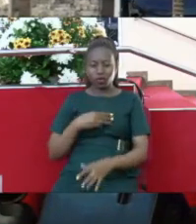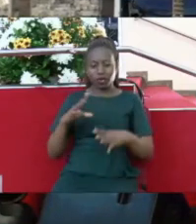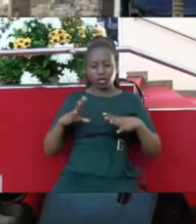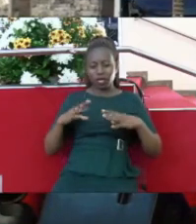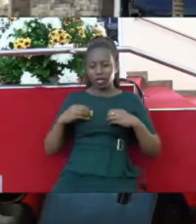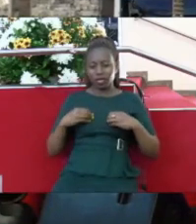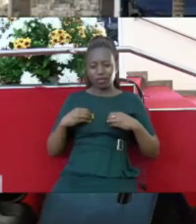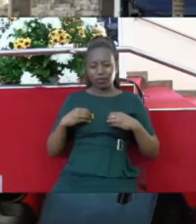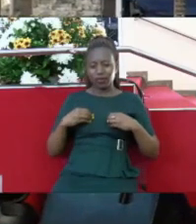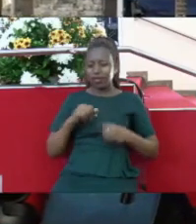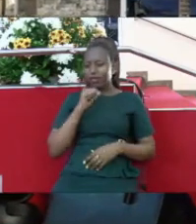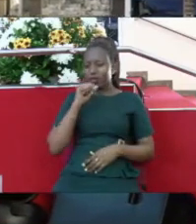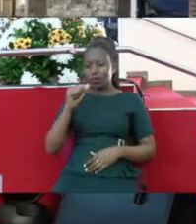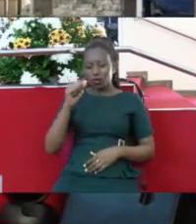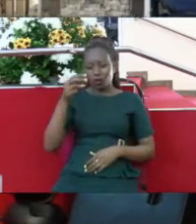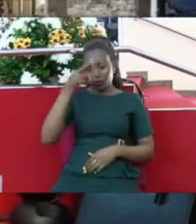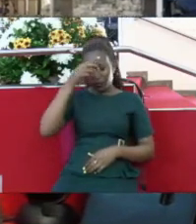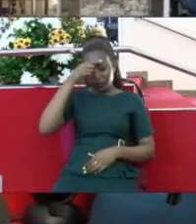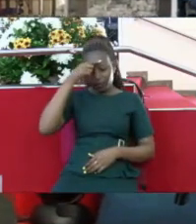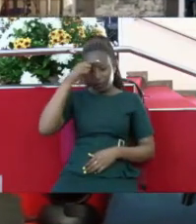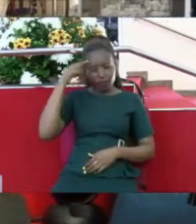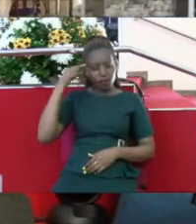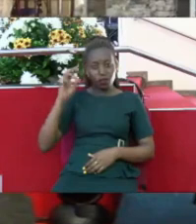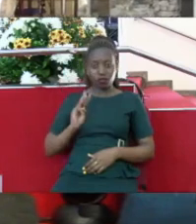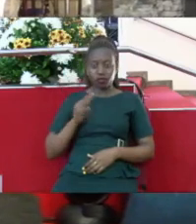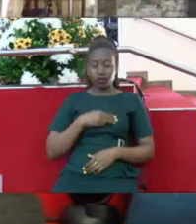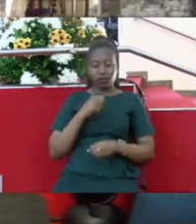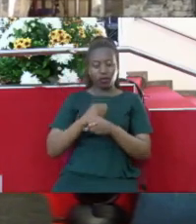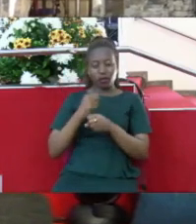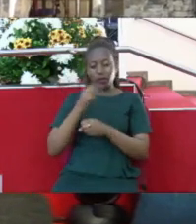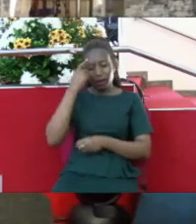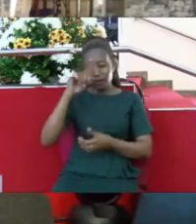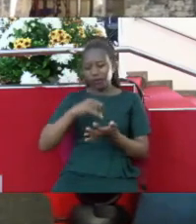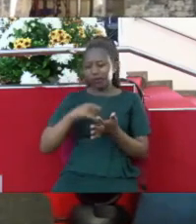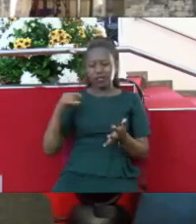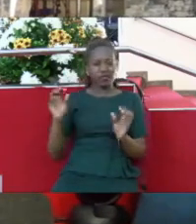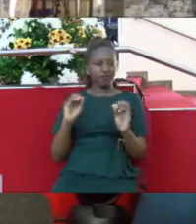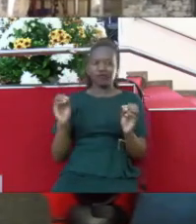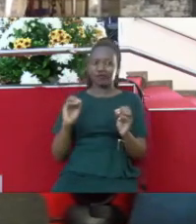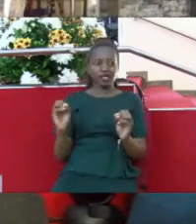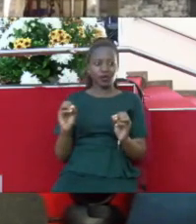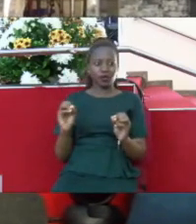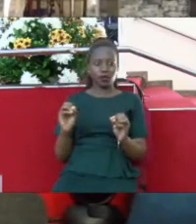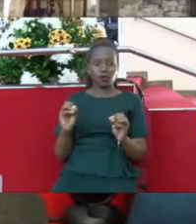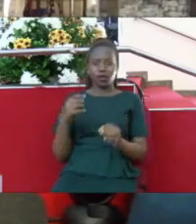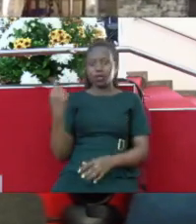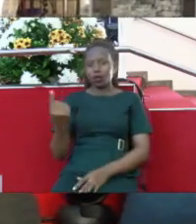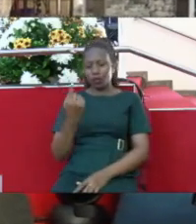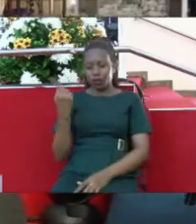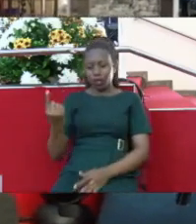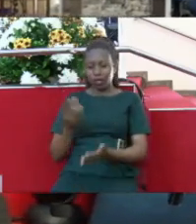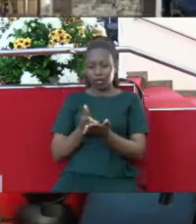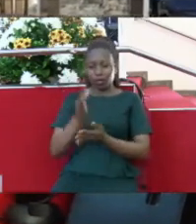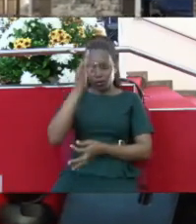1, 2, 3. We just got it, a gift of God by grace through faith. Huo wokovu tumepokea tu kwa